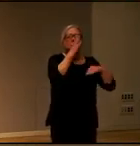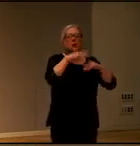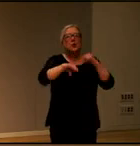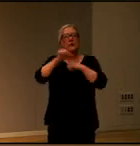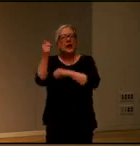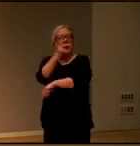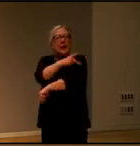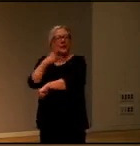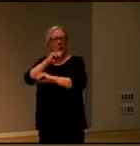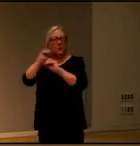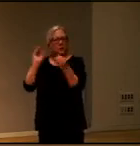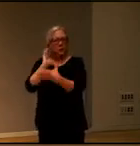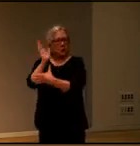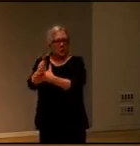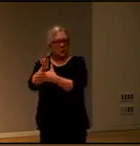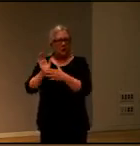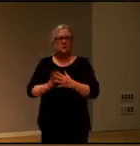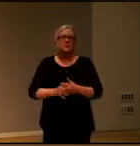There is also,